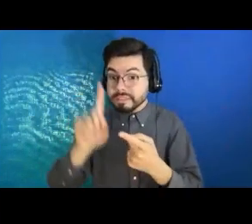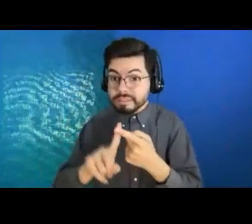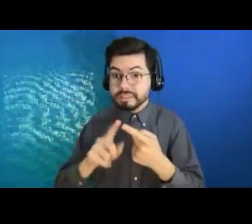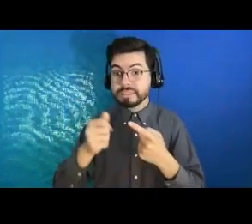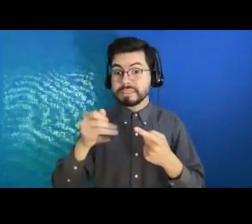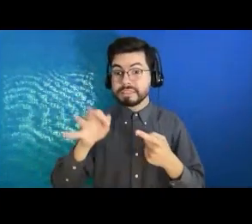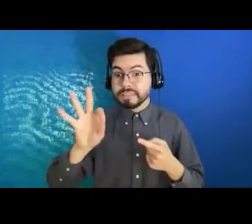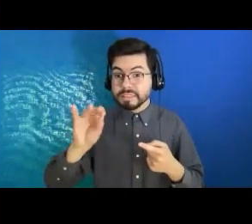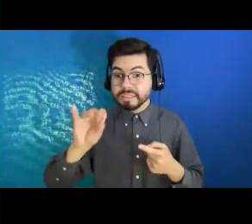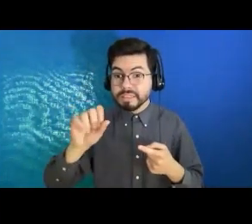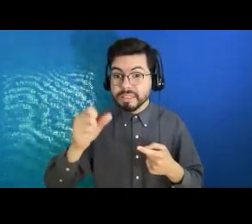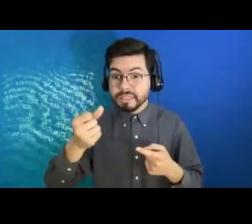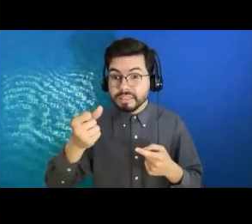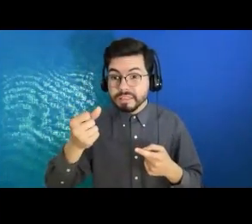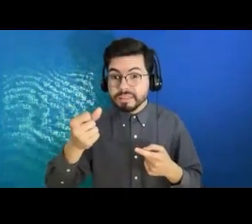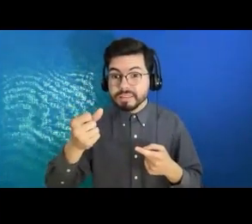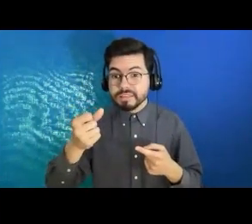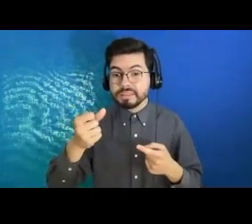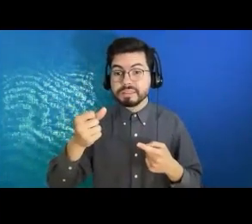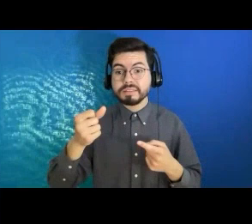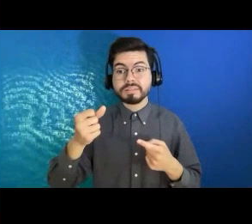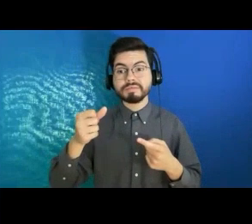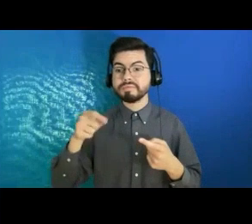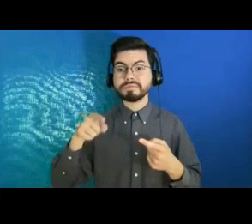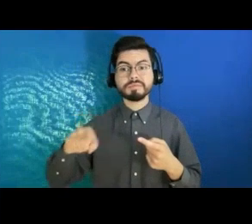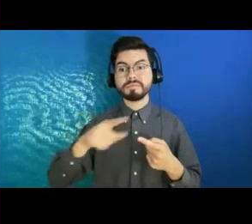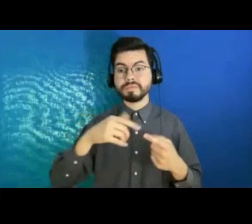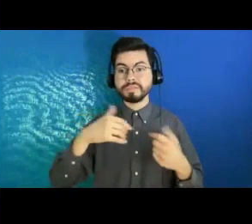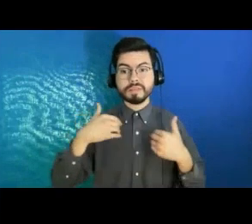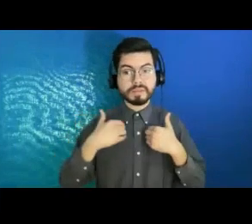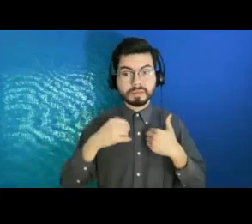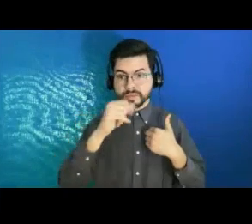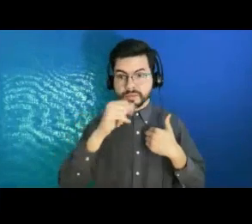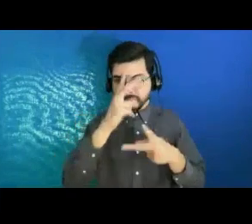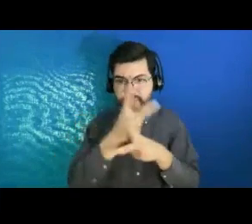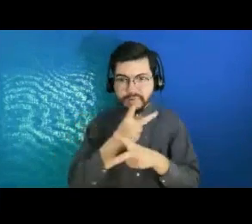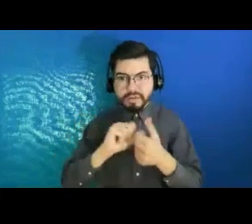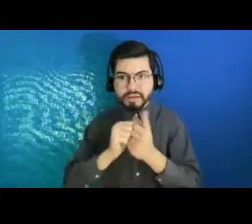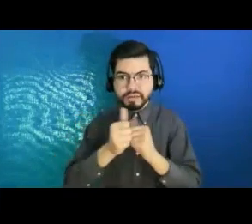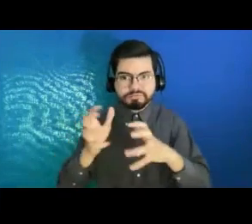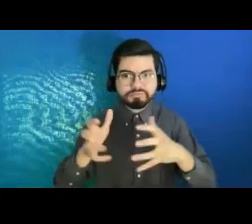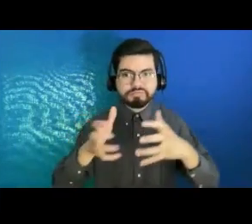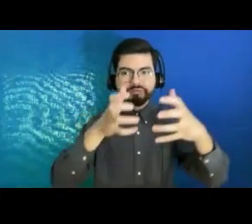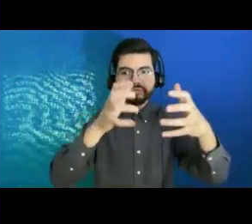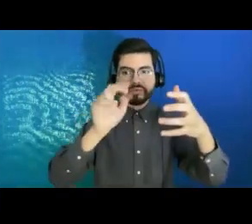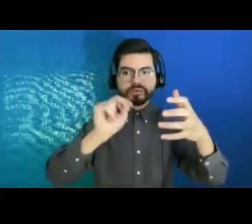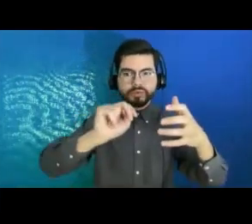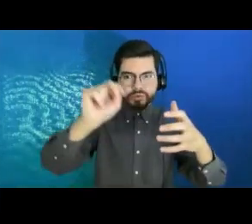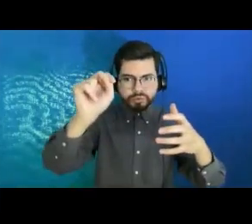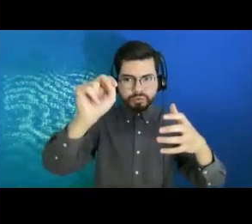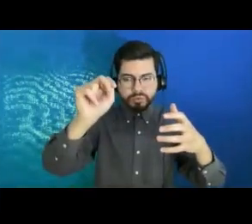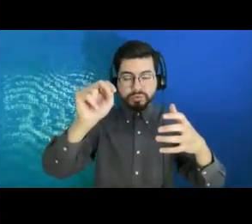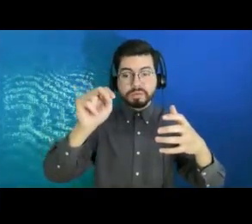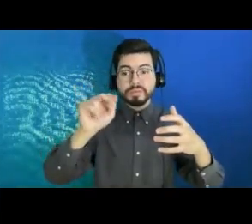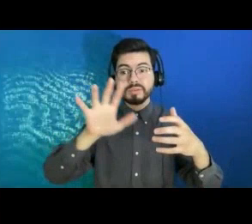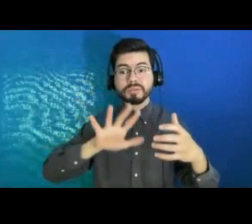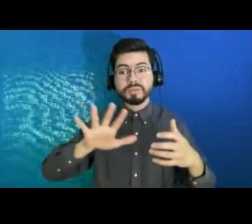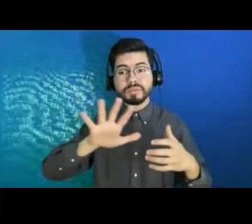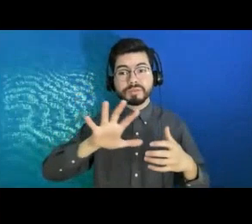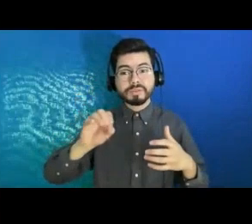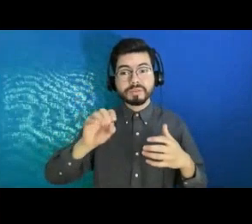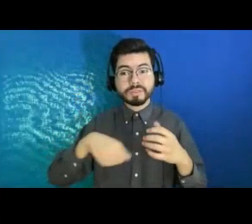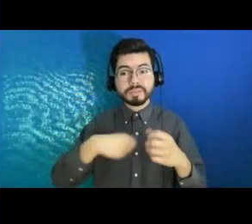figure out this migration north. And it took into the 1980s, so like 50 years to figure out how to get to